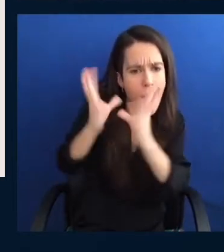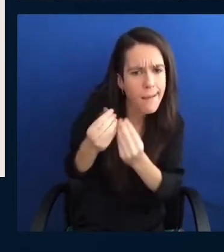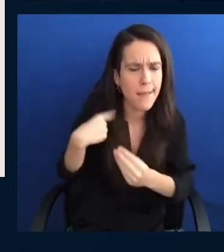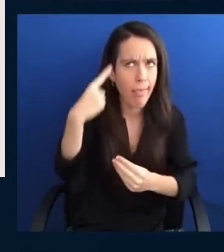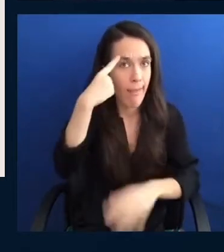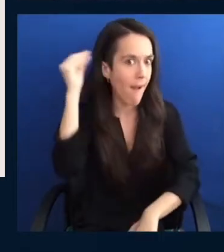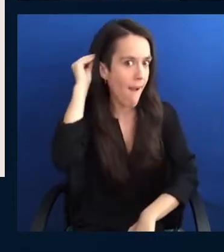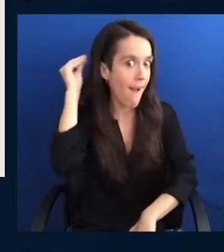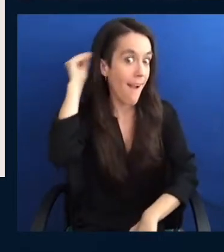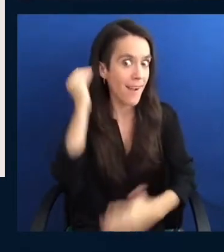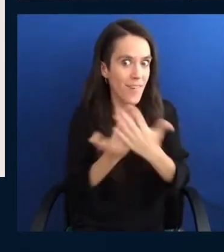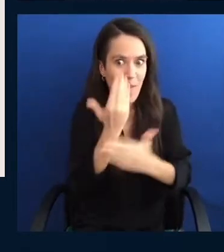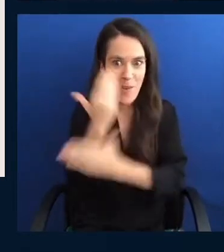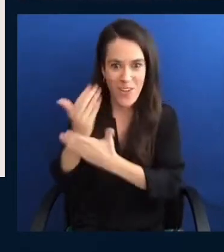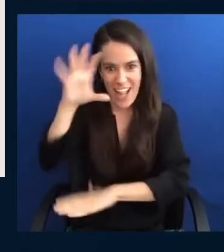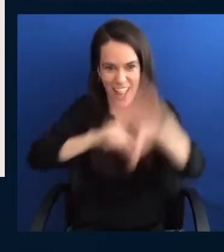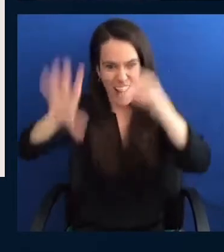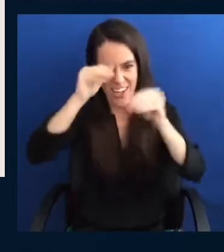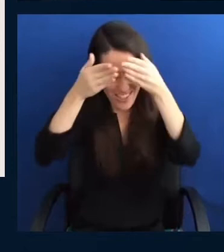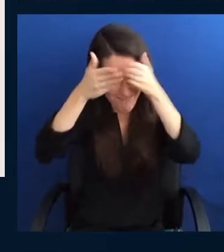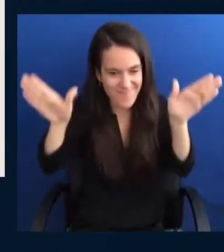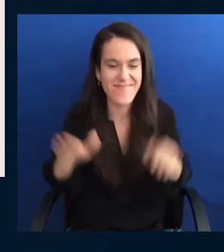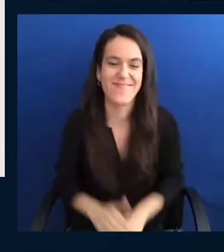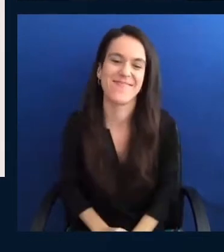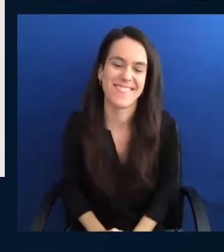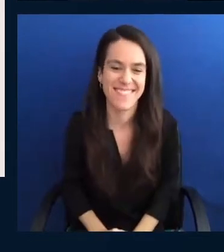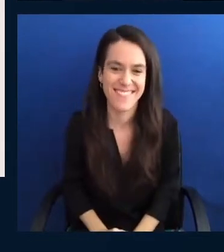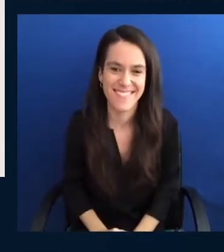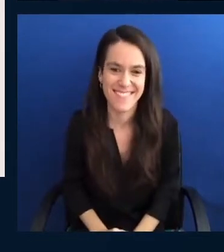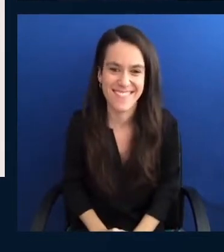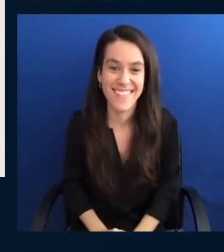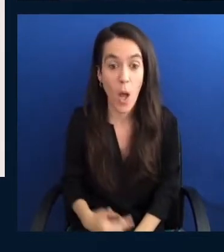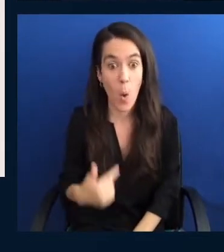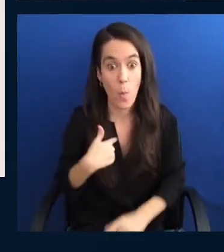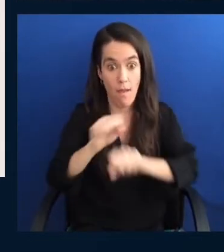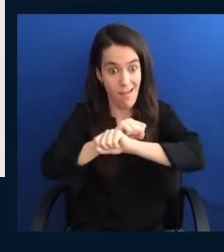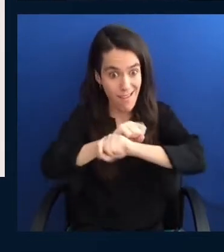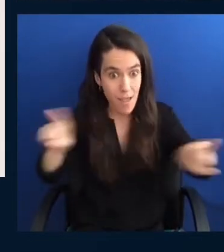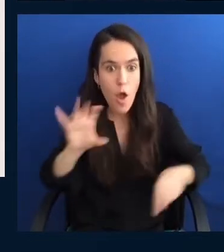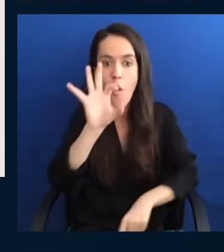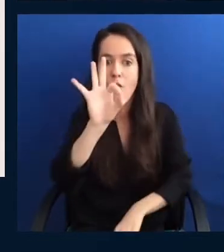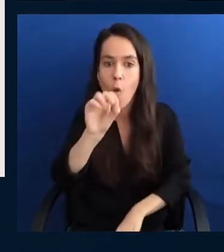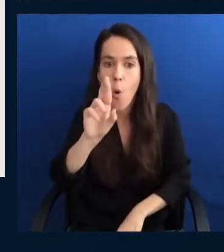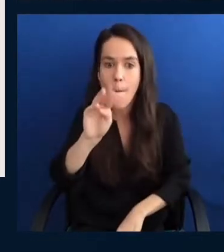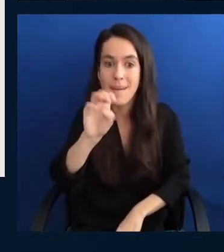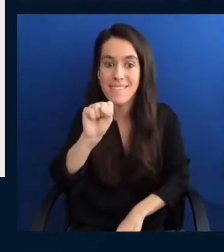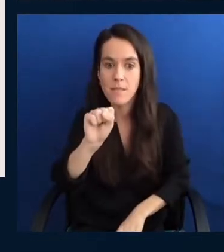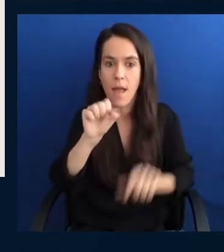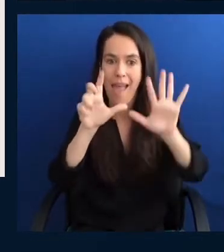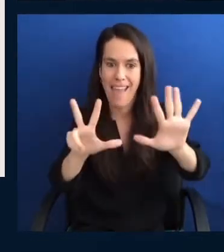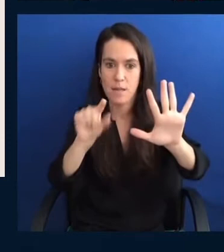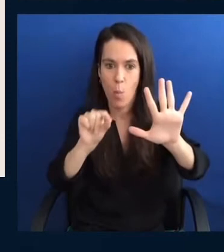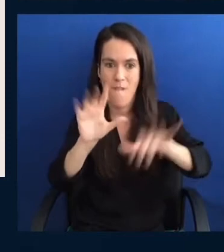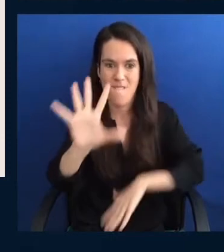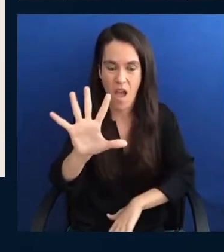nice improvements in 8.8 as well. We released Forms 8.5, which is where you can actually